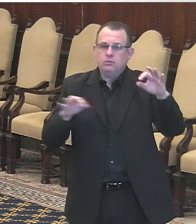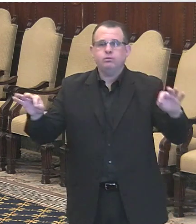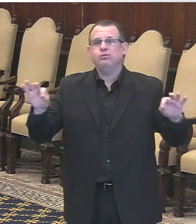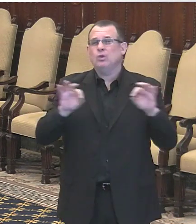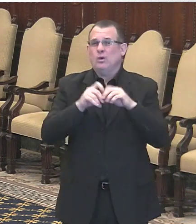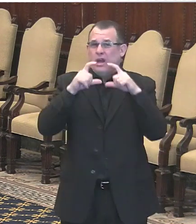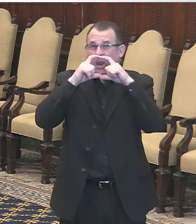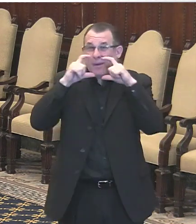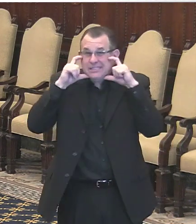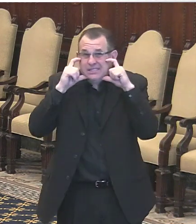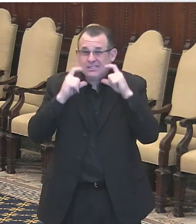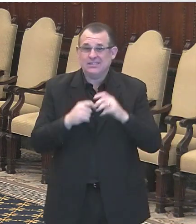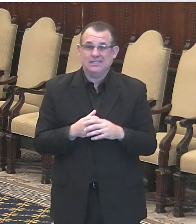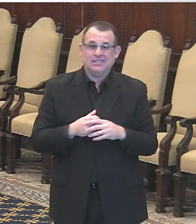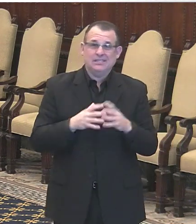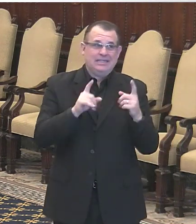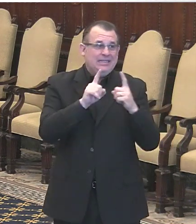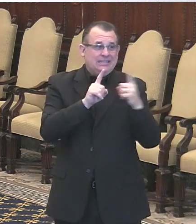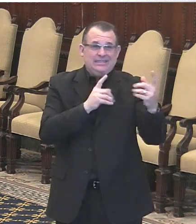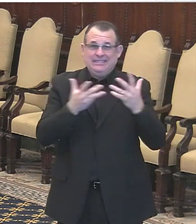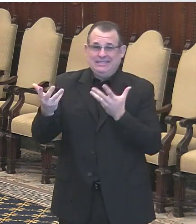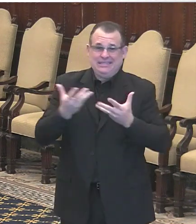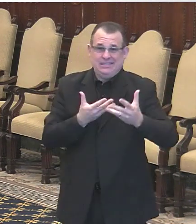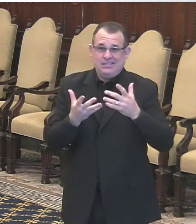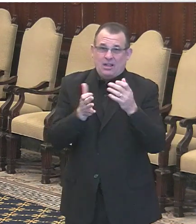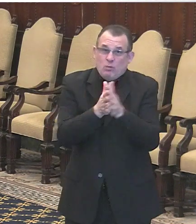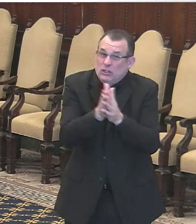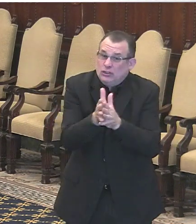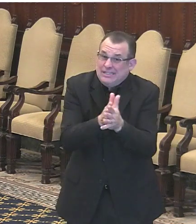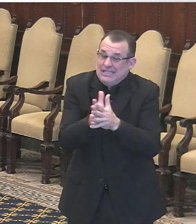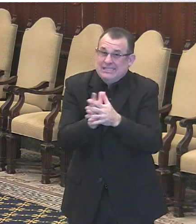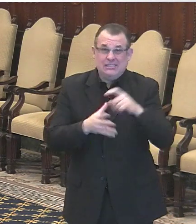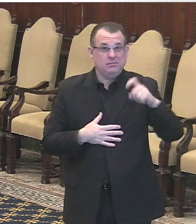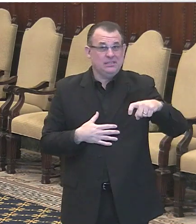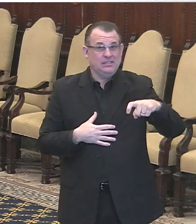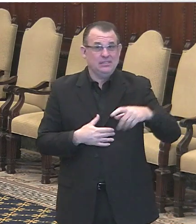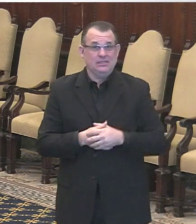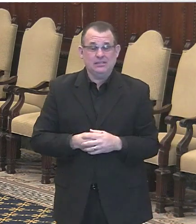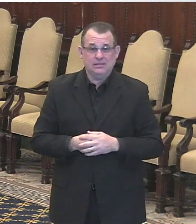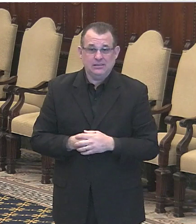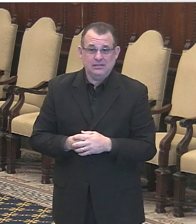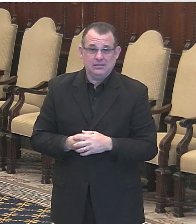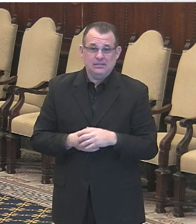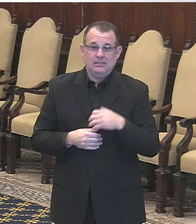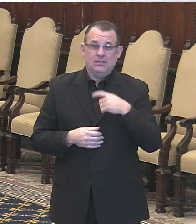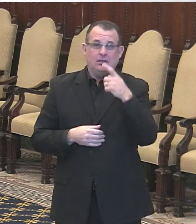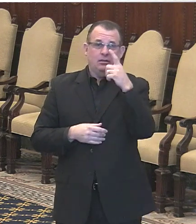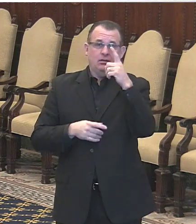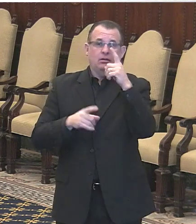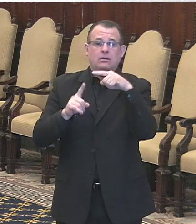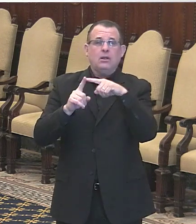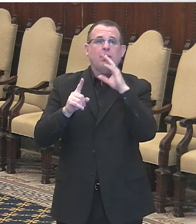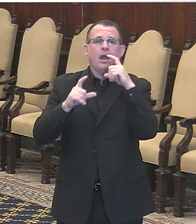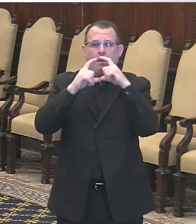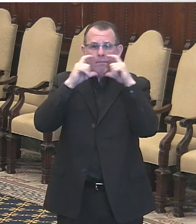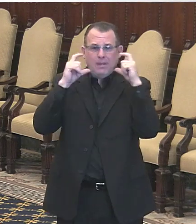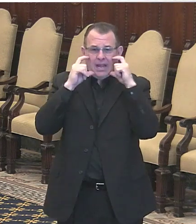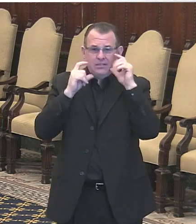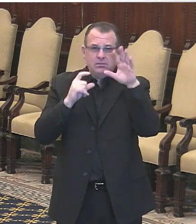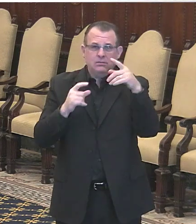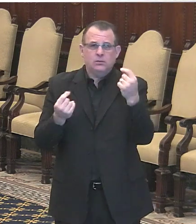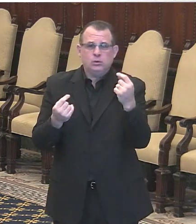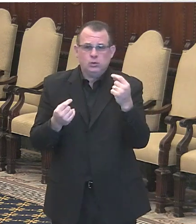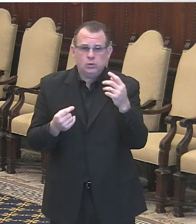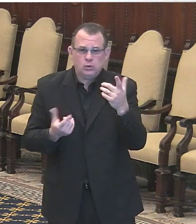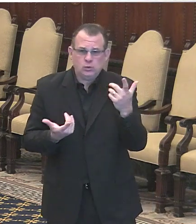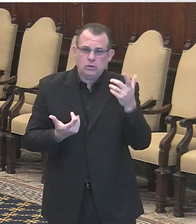washing their hands. And just a thought on wearing masks. You know, what wearing masks does is it somewhat protects you,